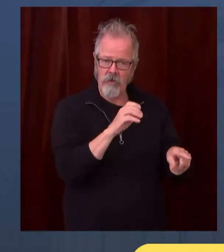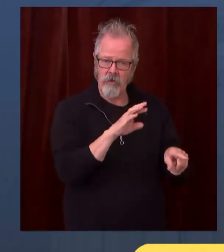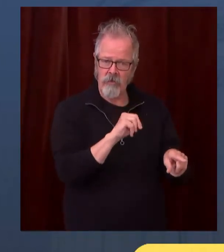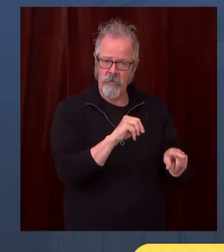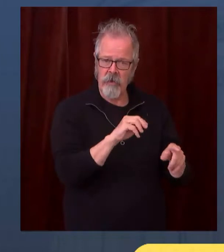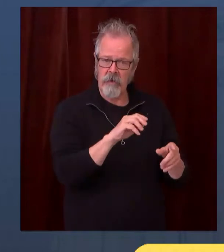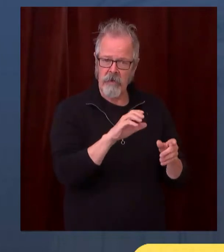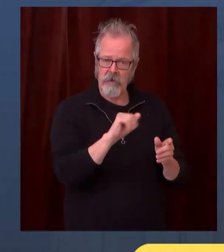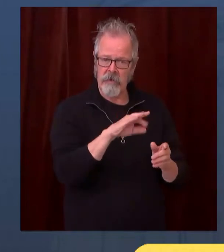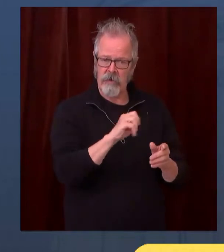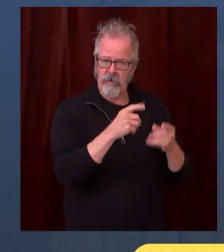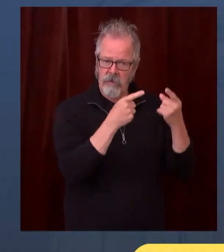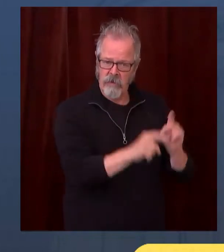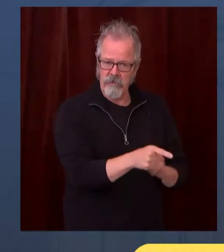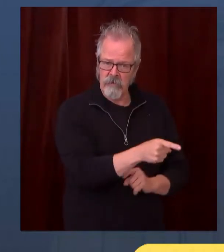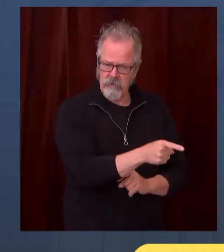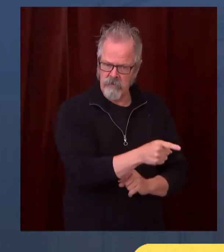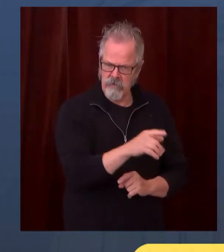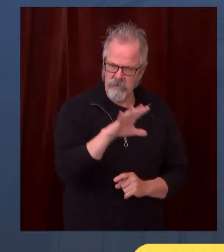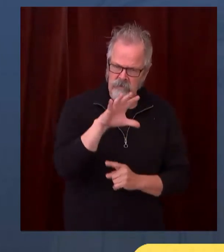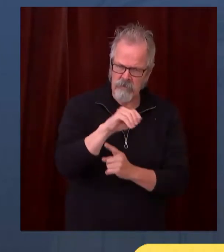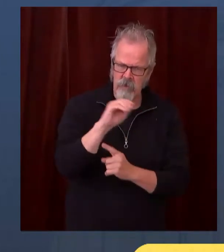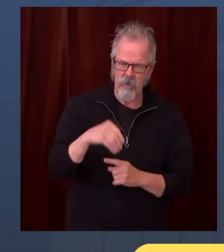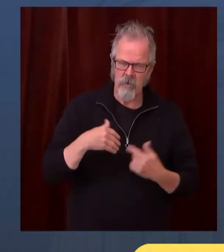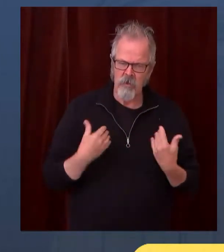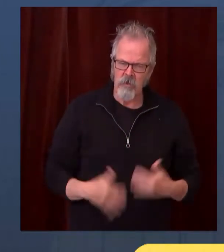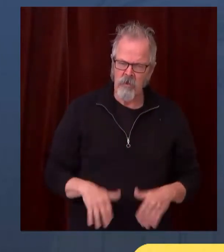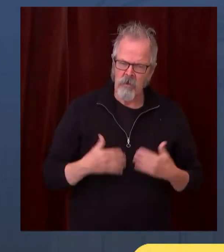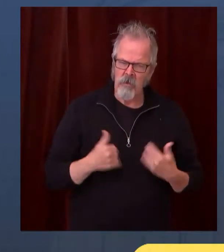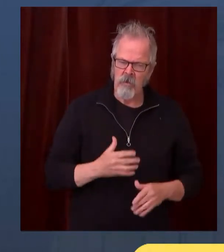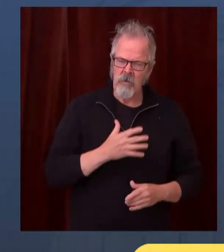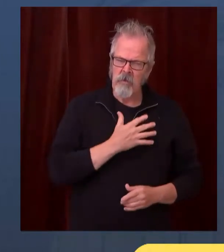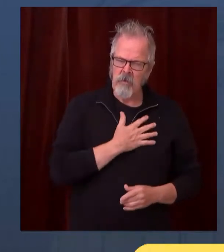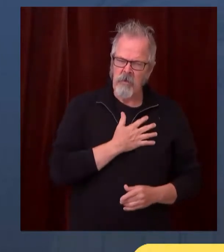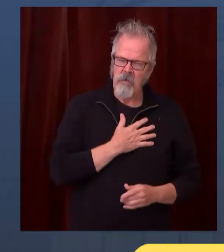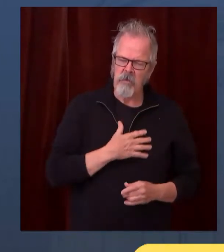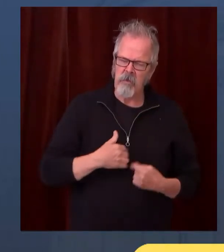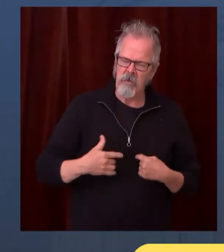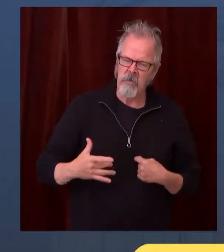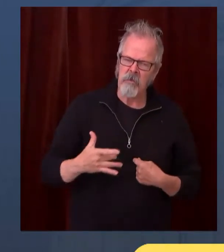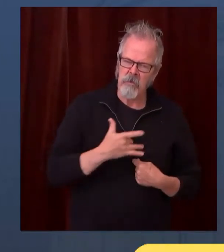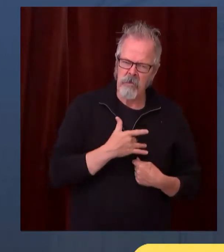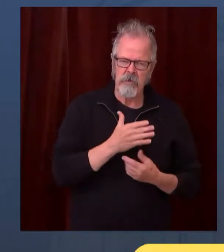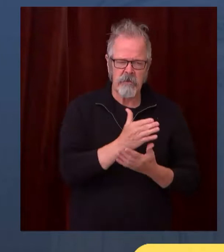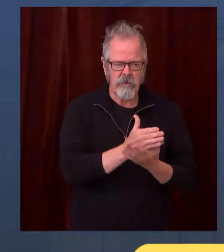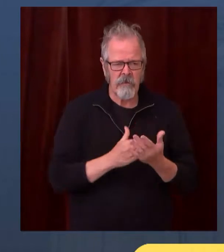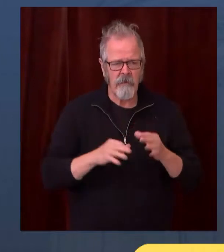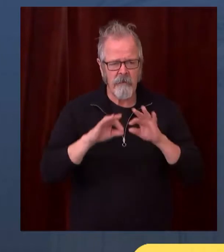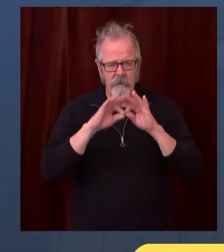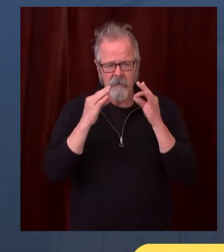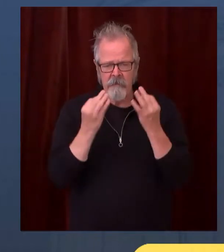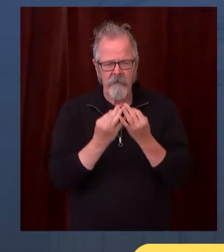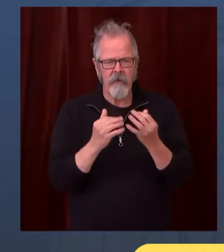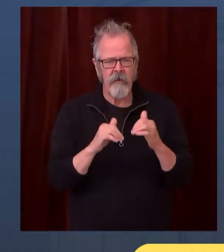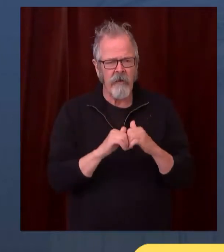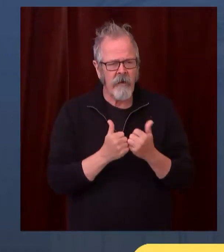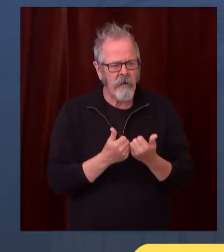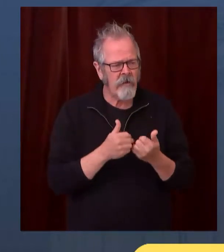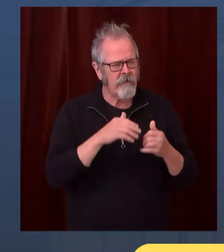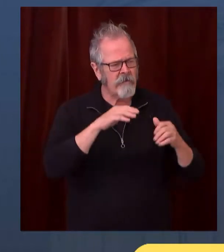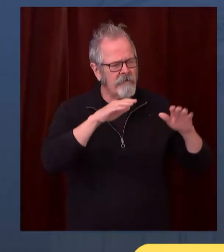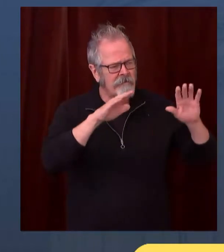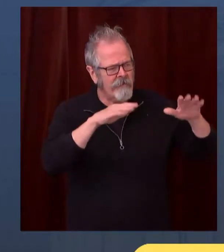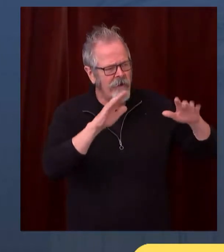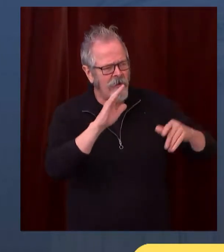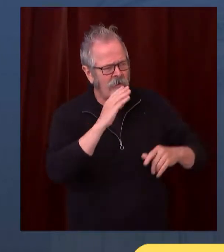ones on virtual platforms like FaceTime or Zoom, instead of being there at the